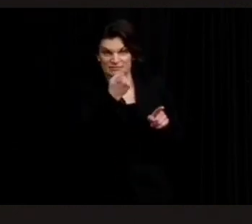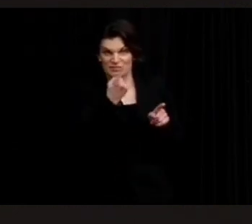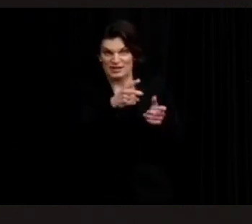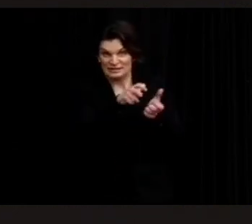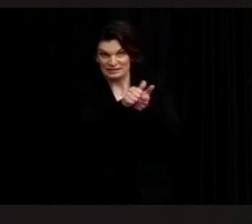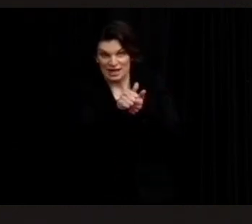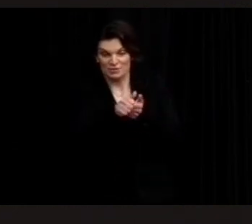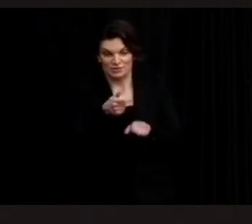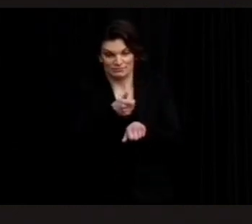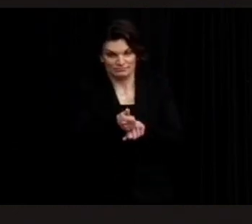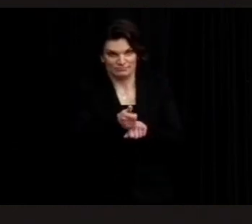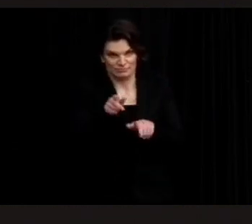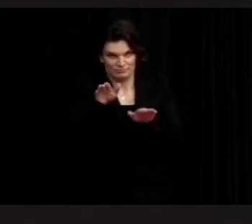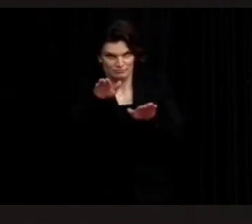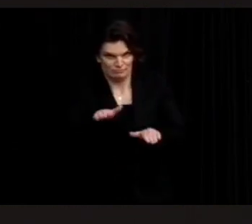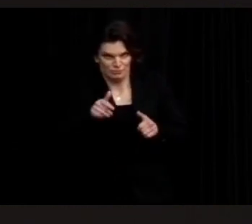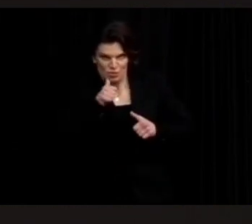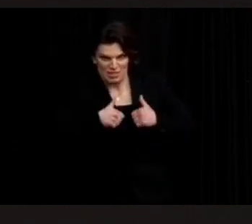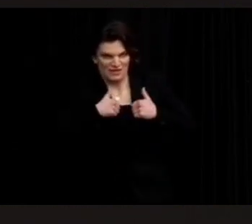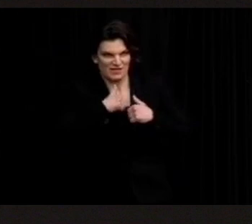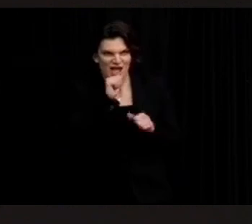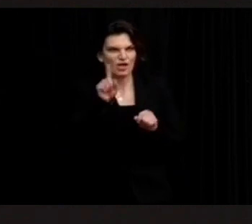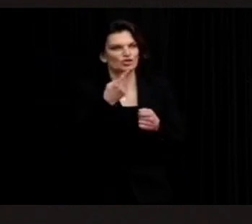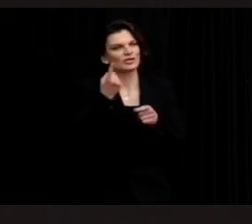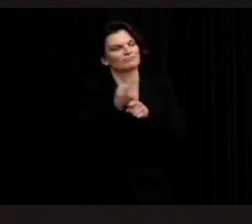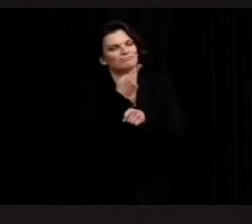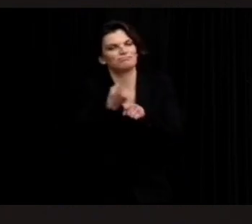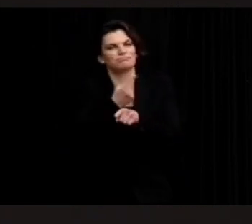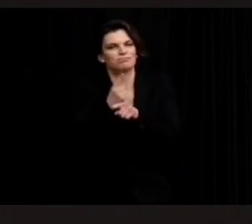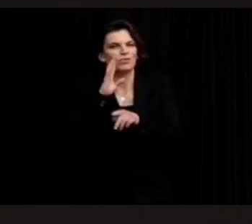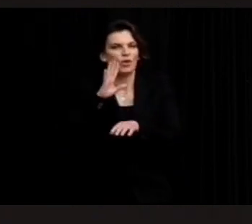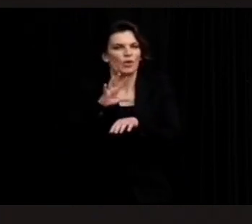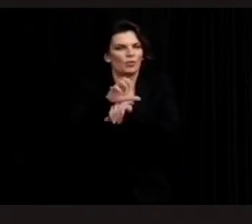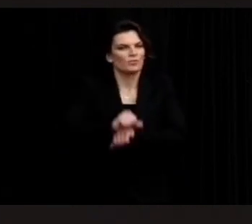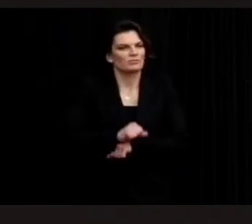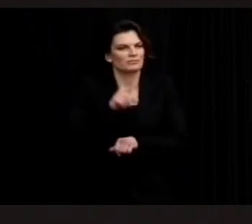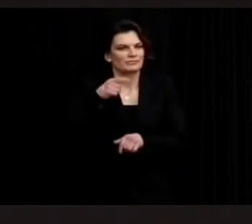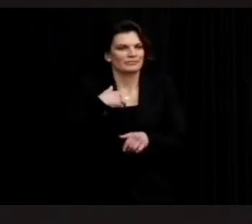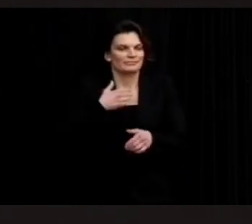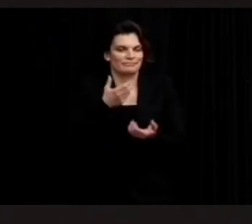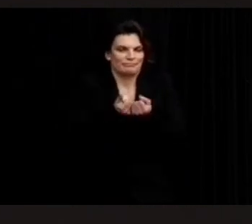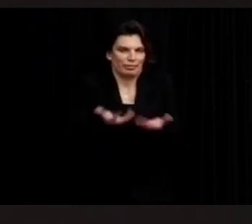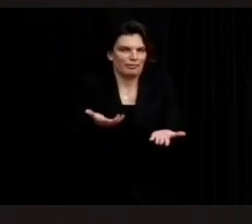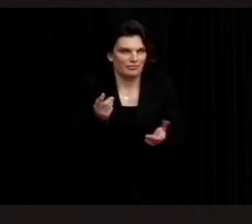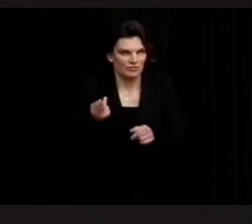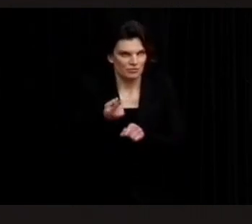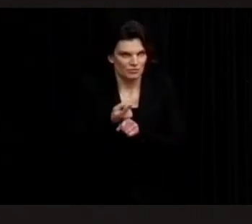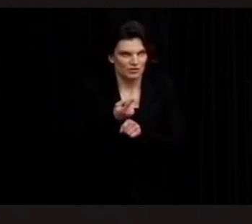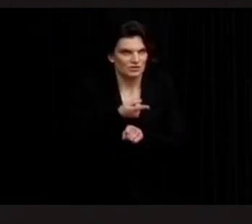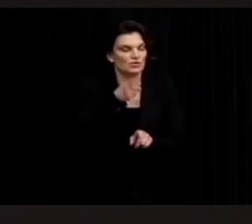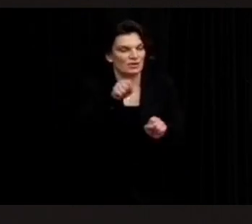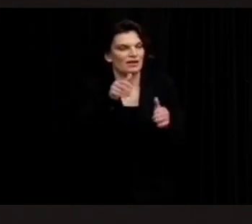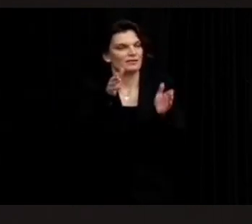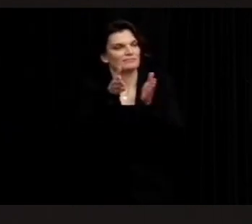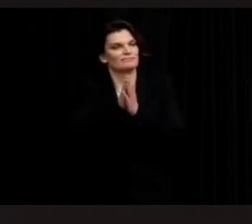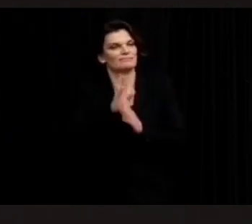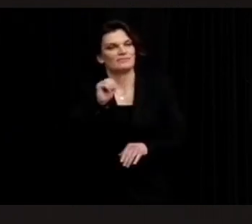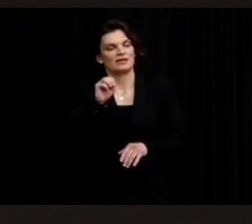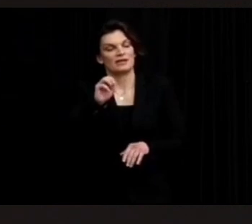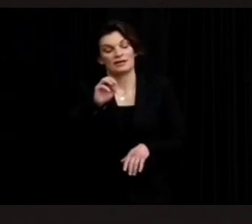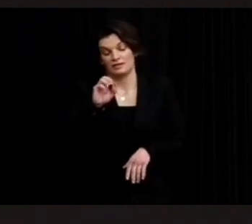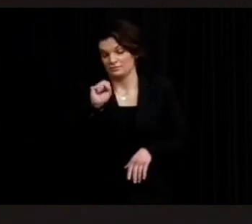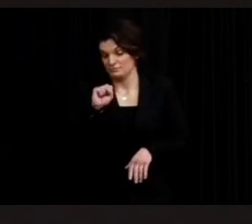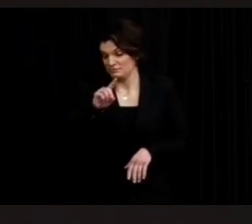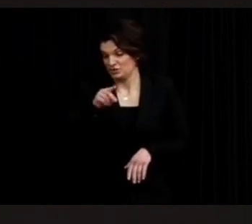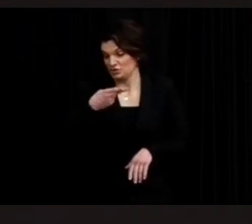exceed normal wear and tear, then that landlord, once that tenant moves from that home, can request from MSHDA to receive funds